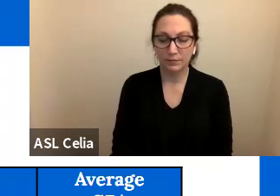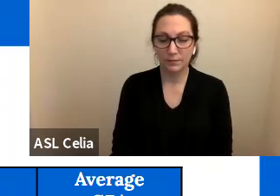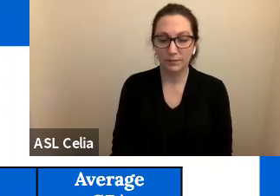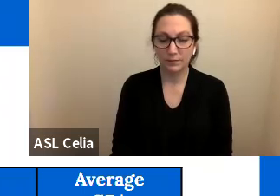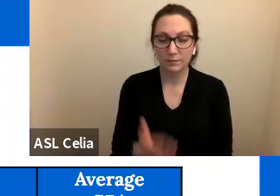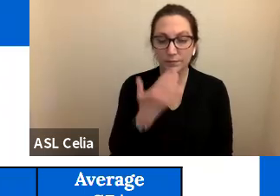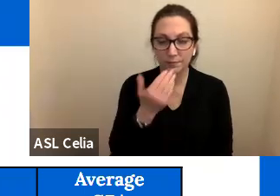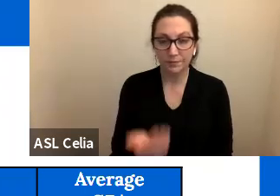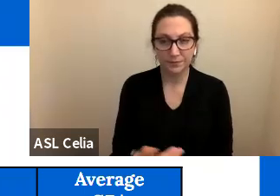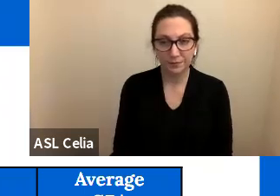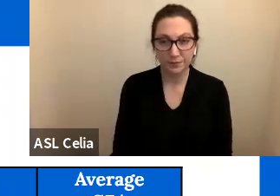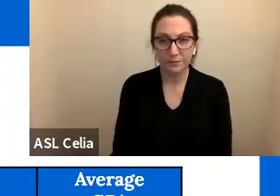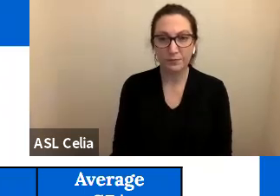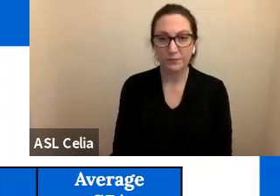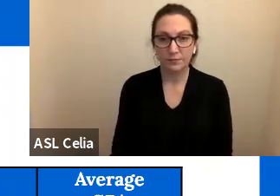Thank you.